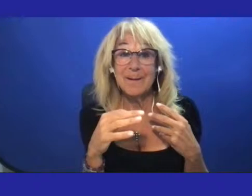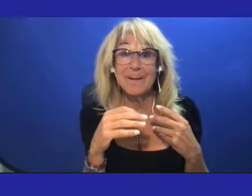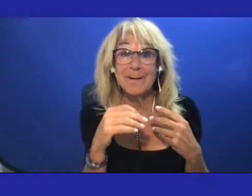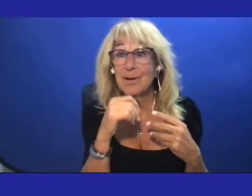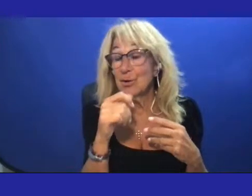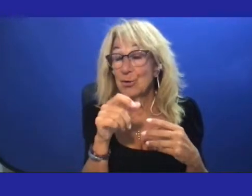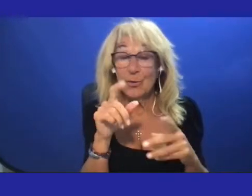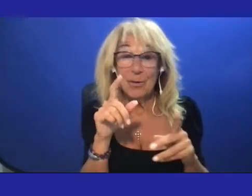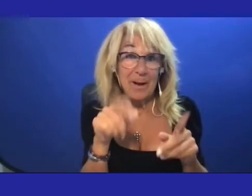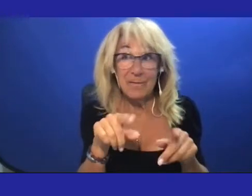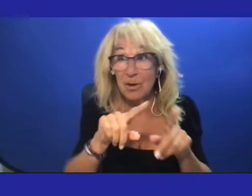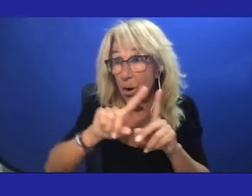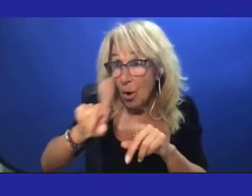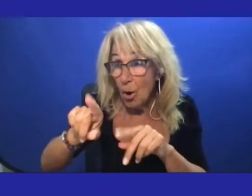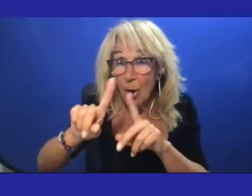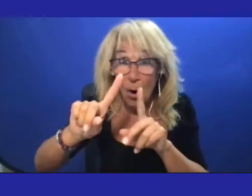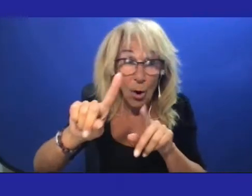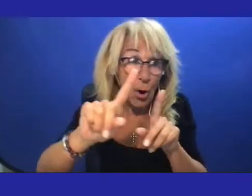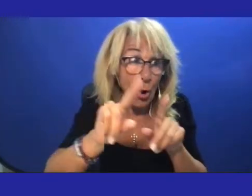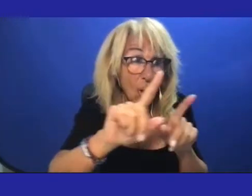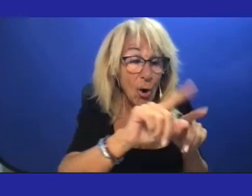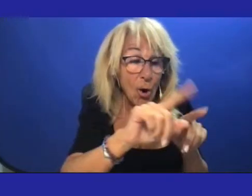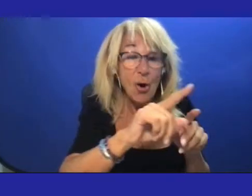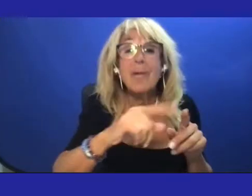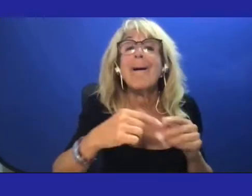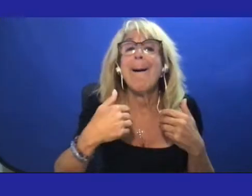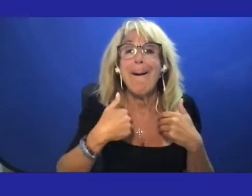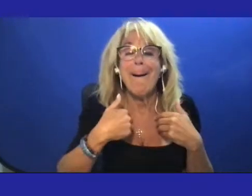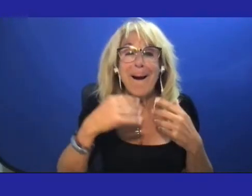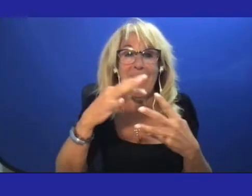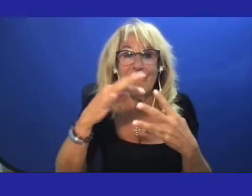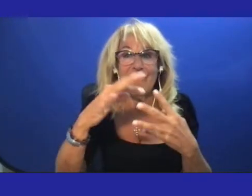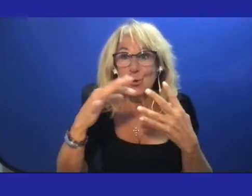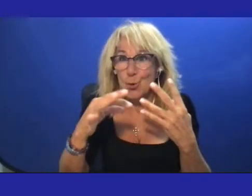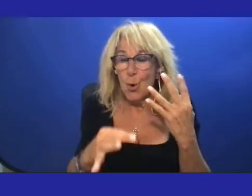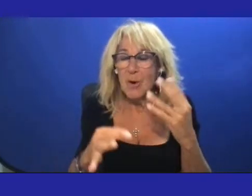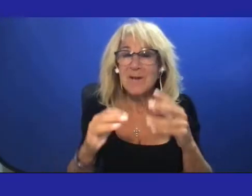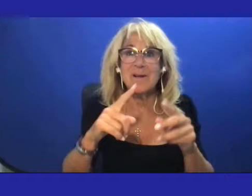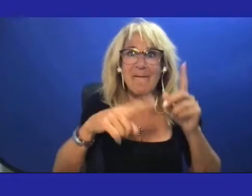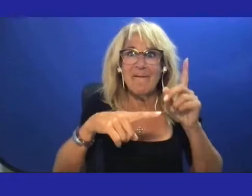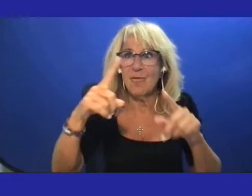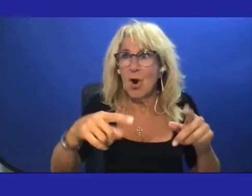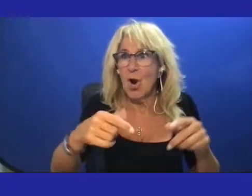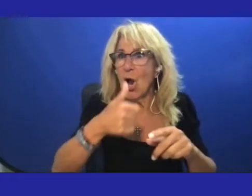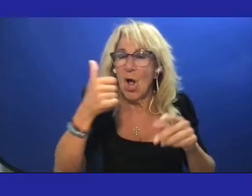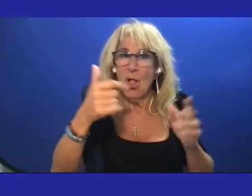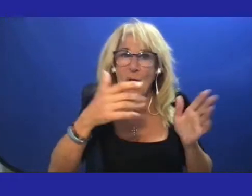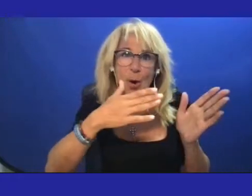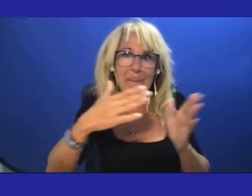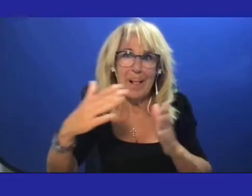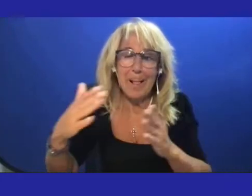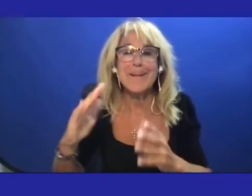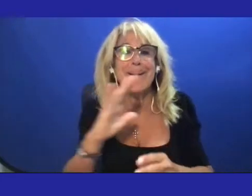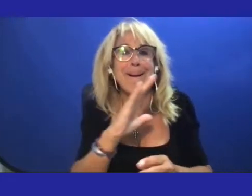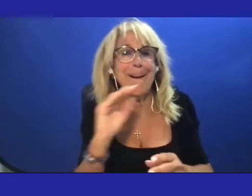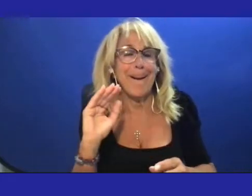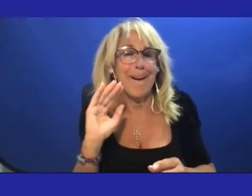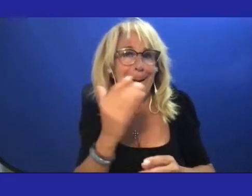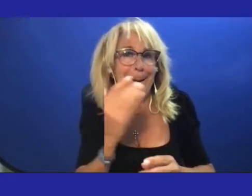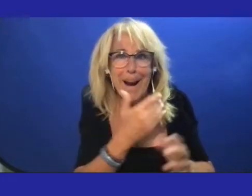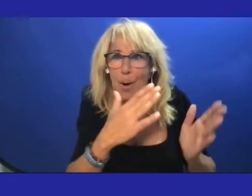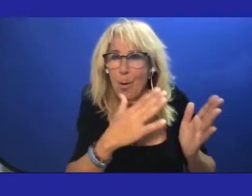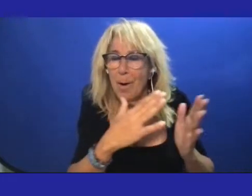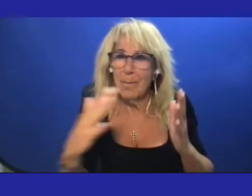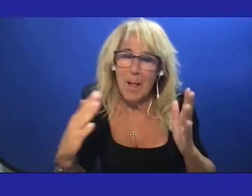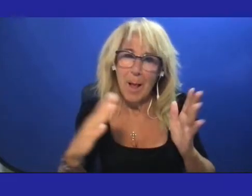right? They have a choice of a variety of other plans. And the fact that our plan has been growing so much